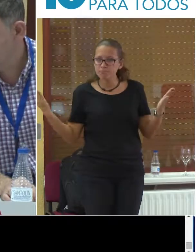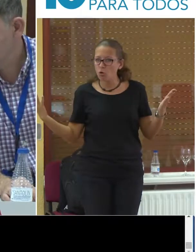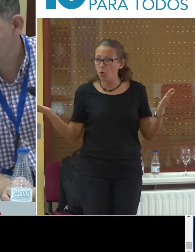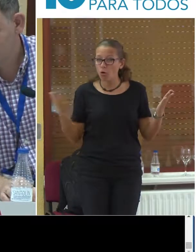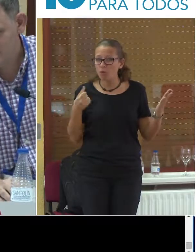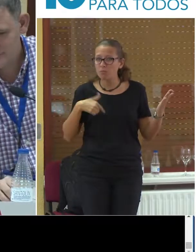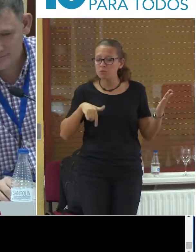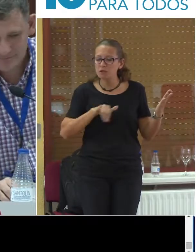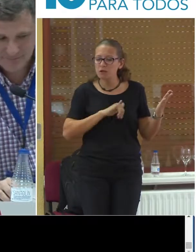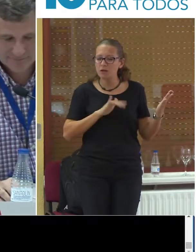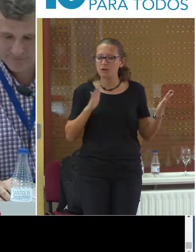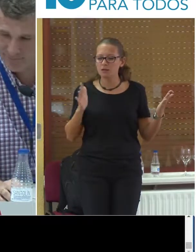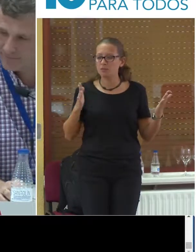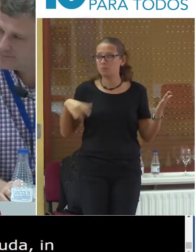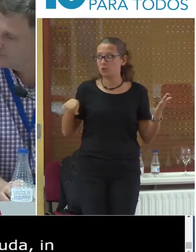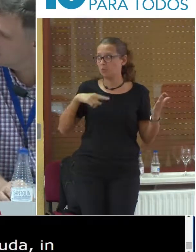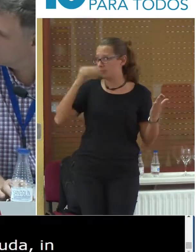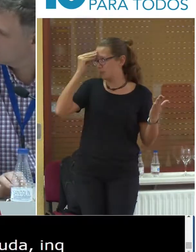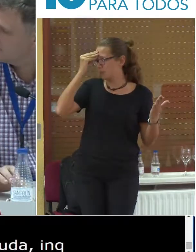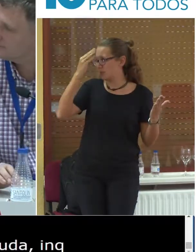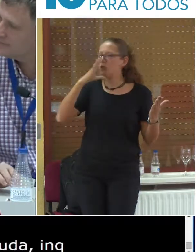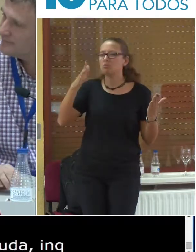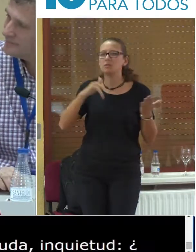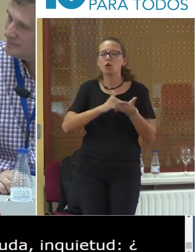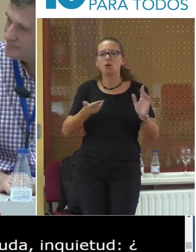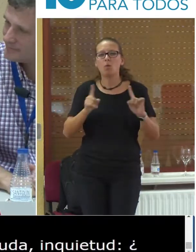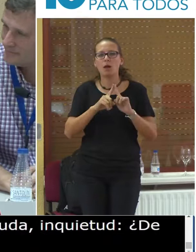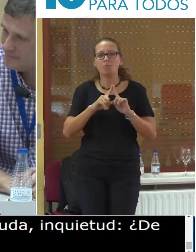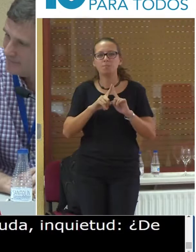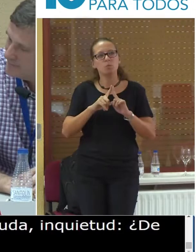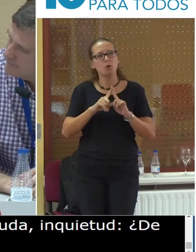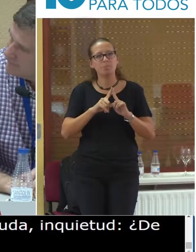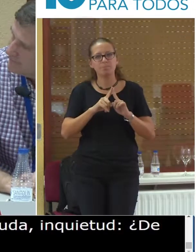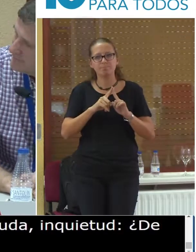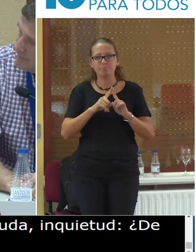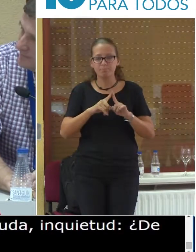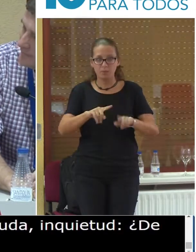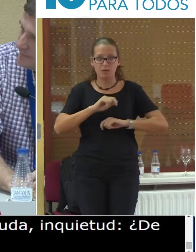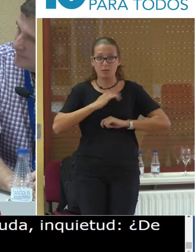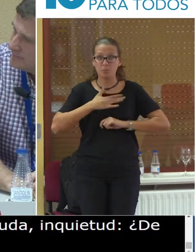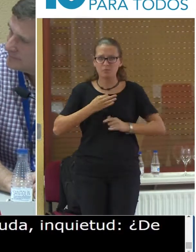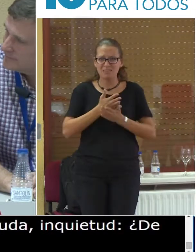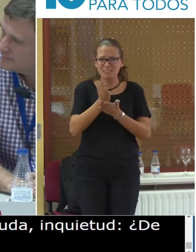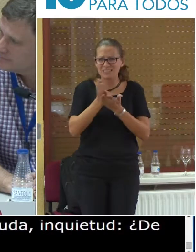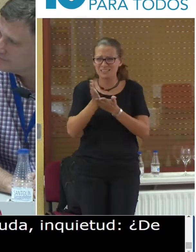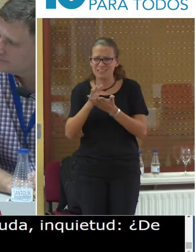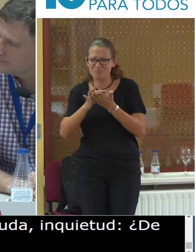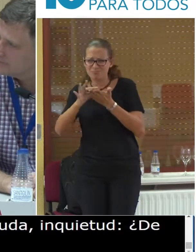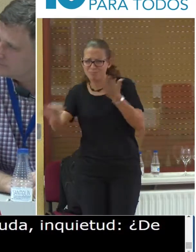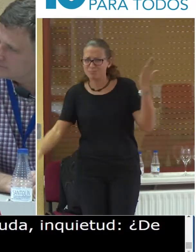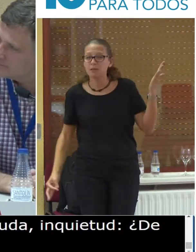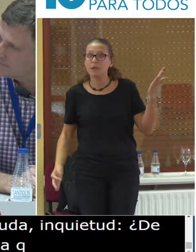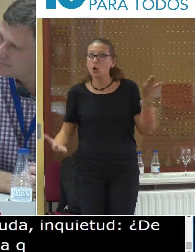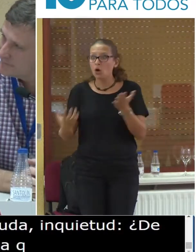which is that where you see the greatest possibilities? We have so many that are available to us to do